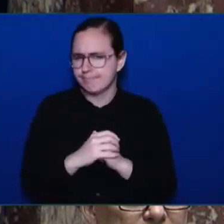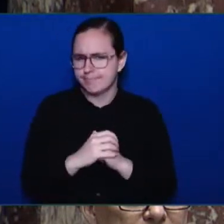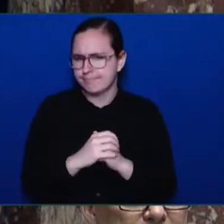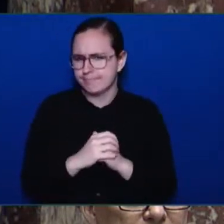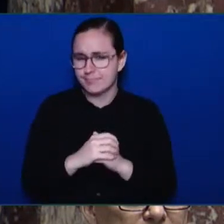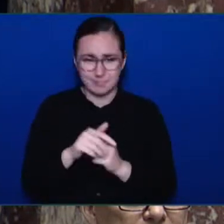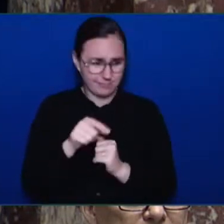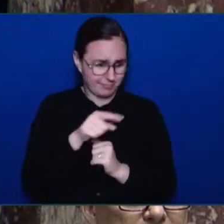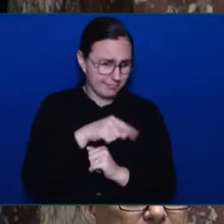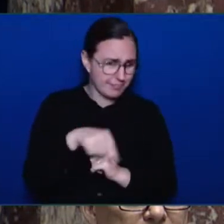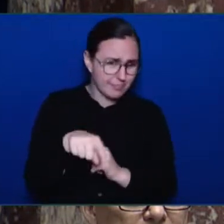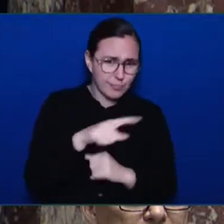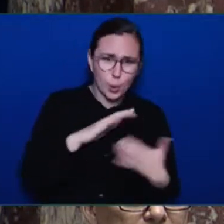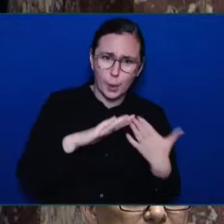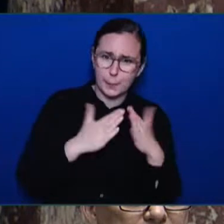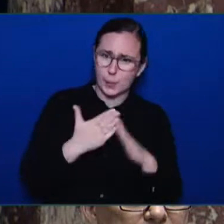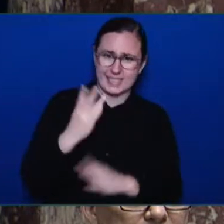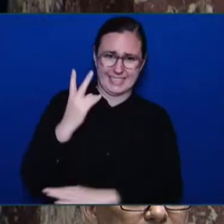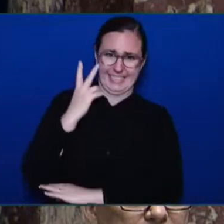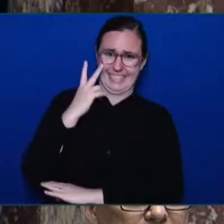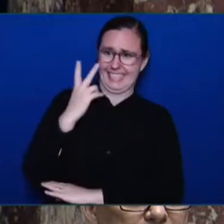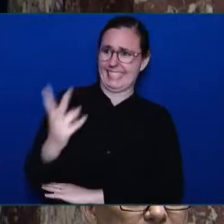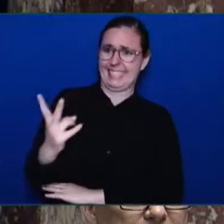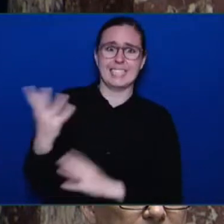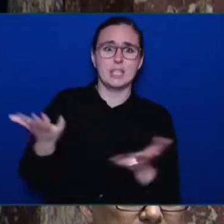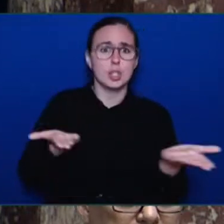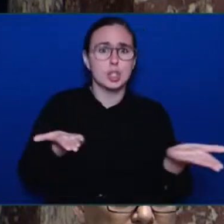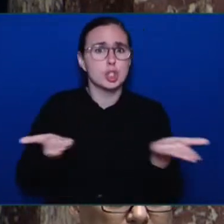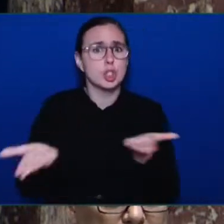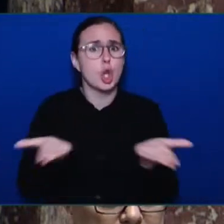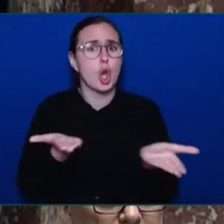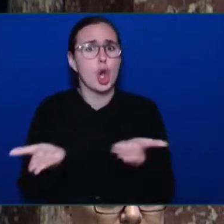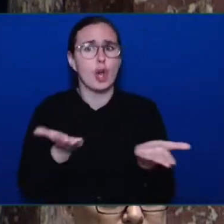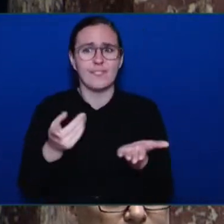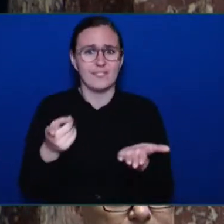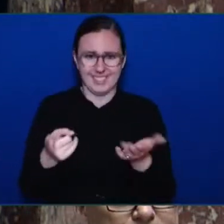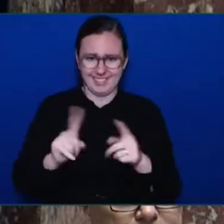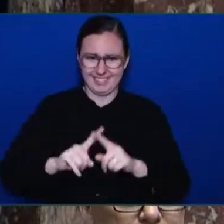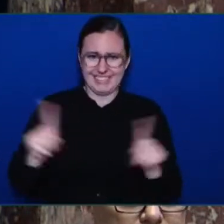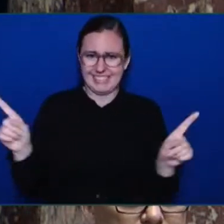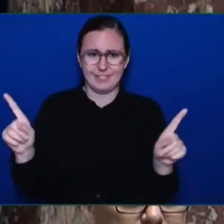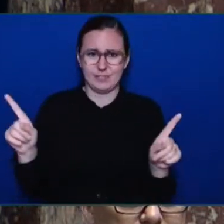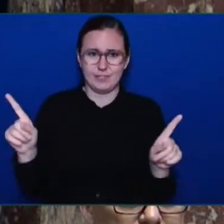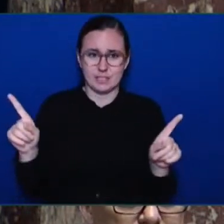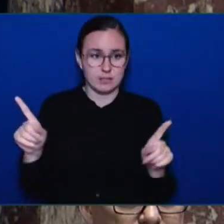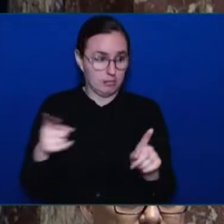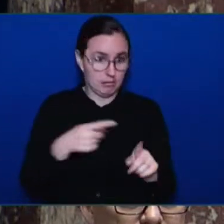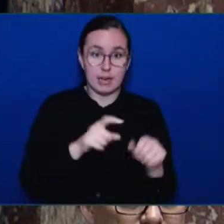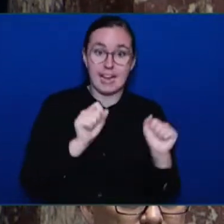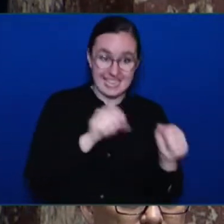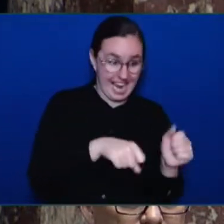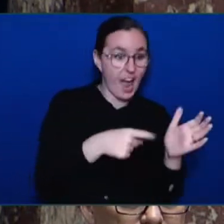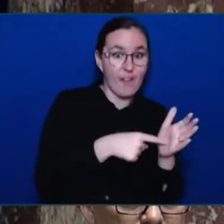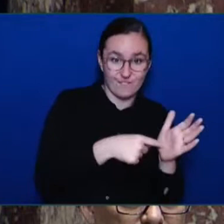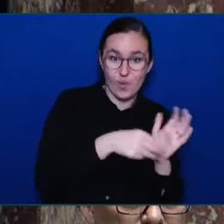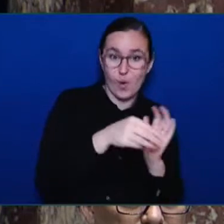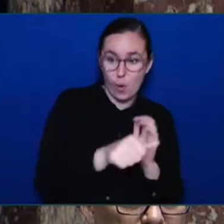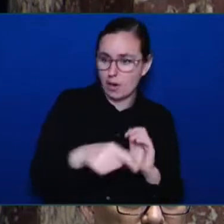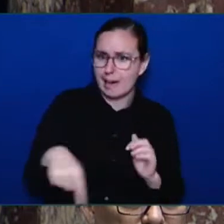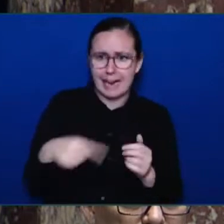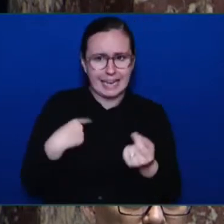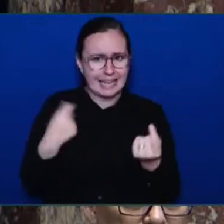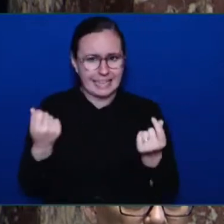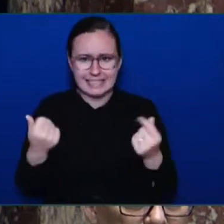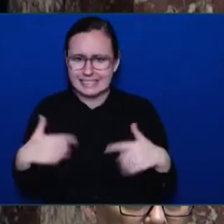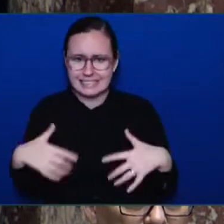services which are differentiating between those who can afford to pay for the healthcare, primary healthcare that they're desperately needing, and those who cannot.